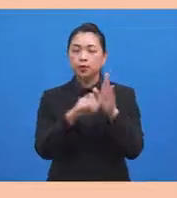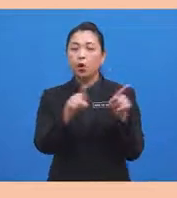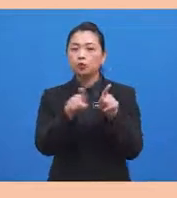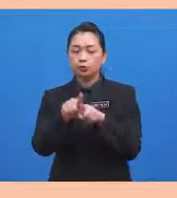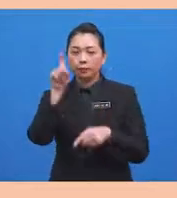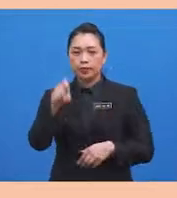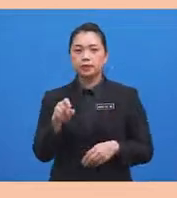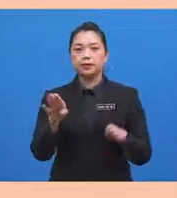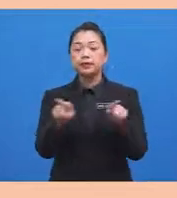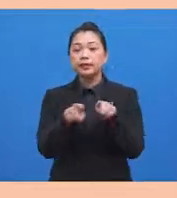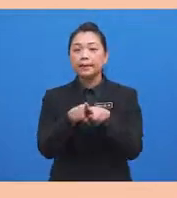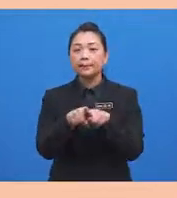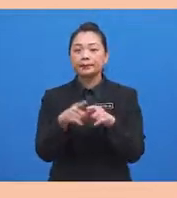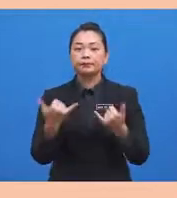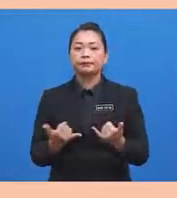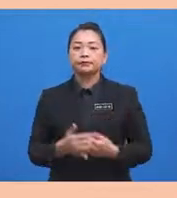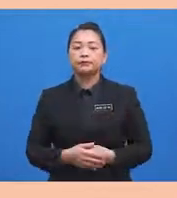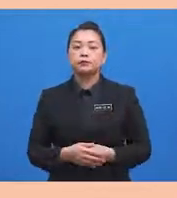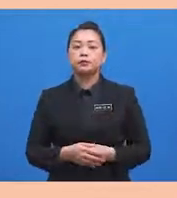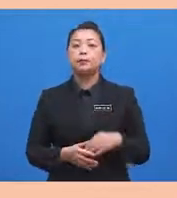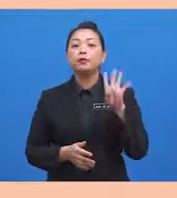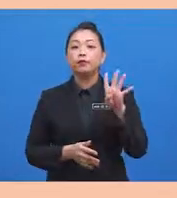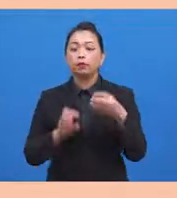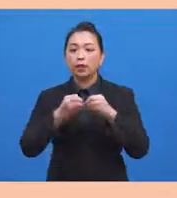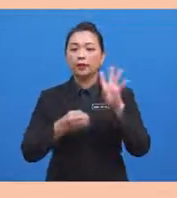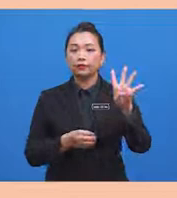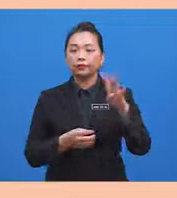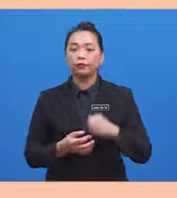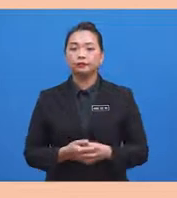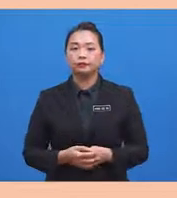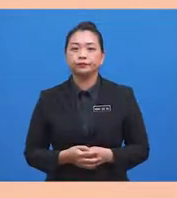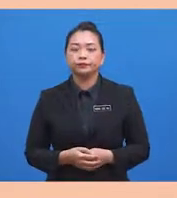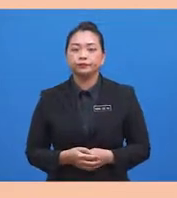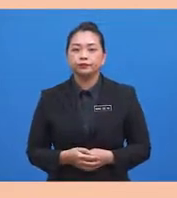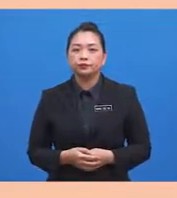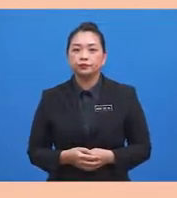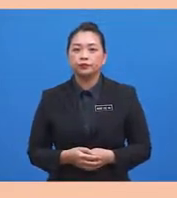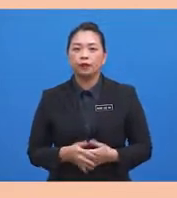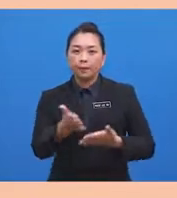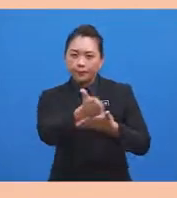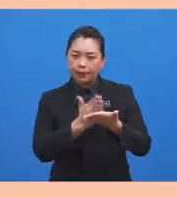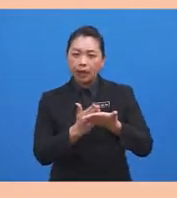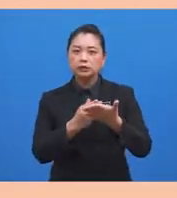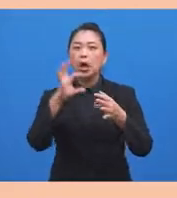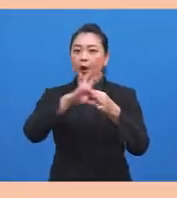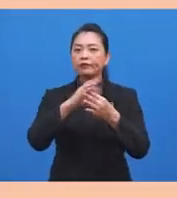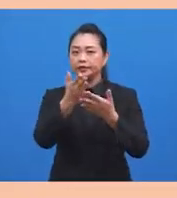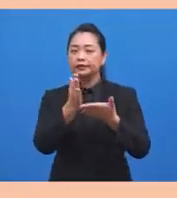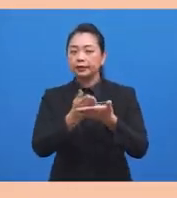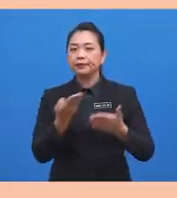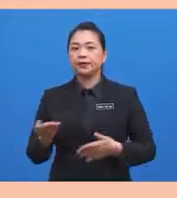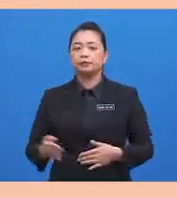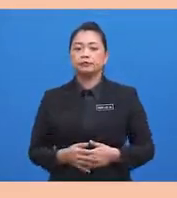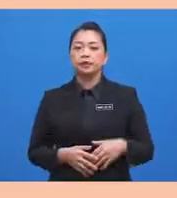same. Now let's continue with number 4. Number 4, part of something.